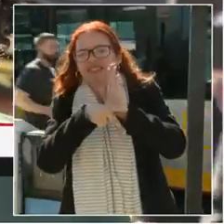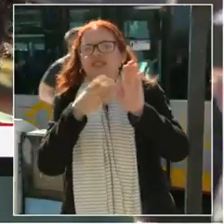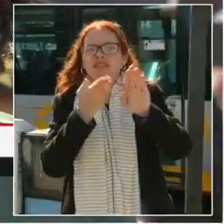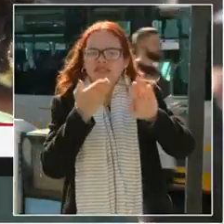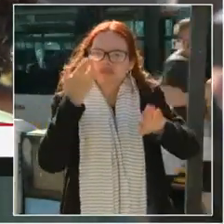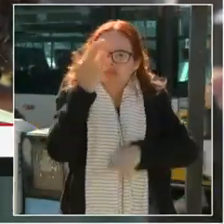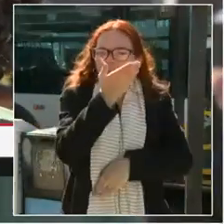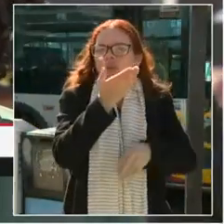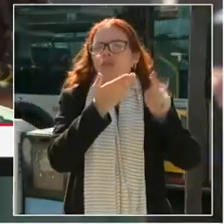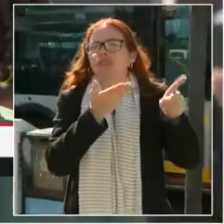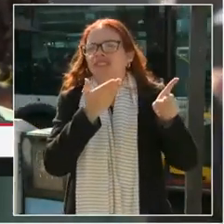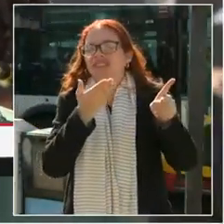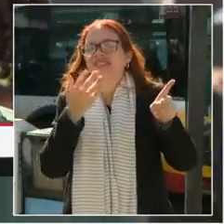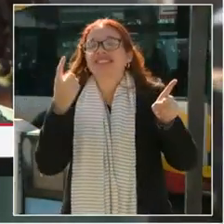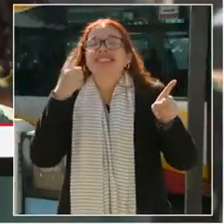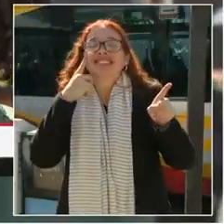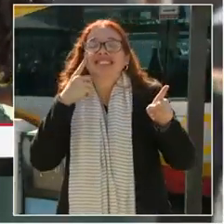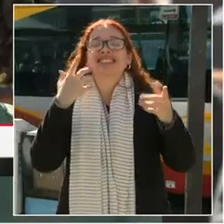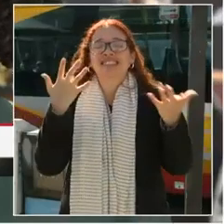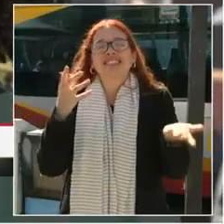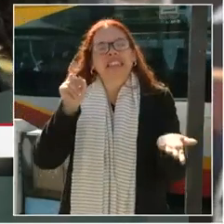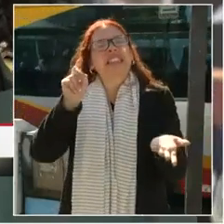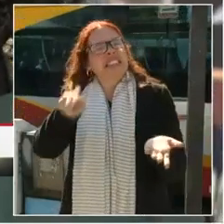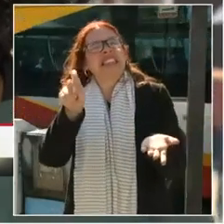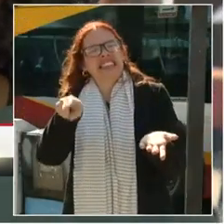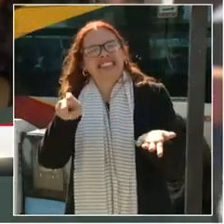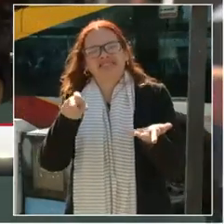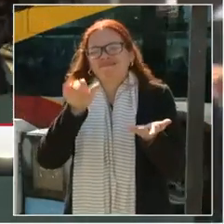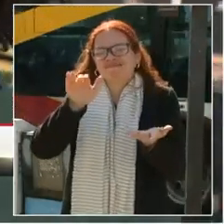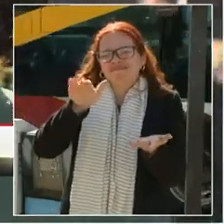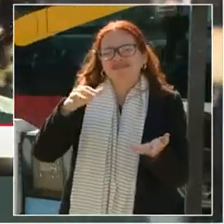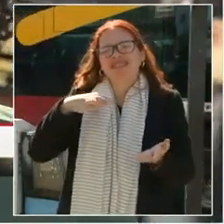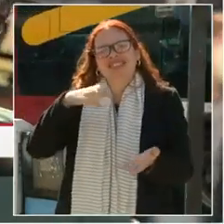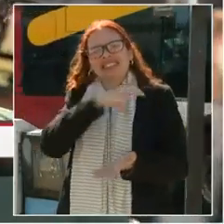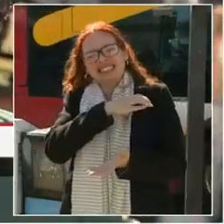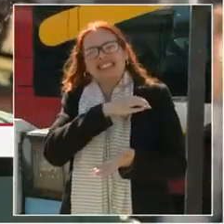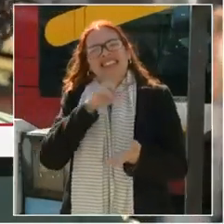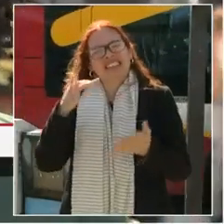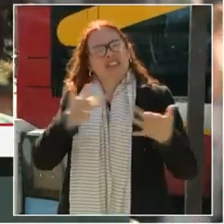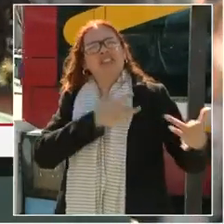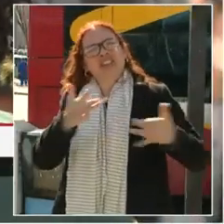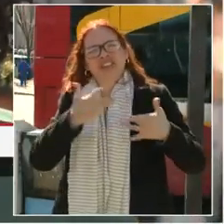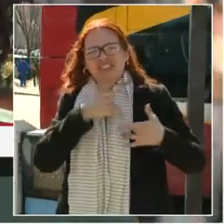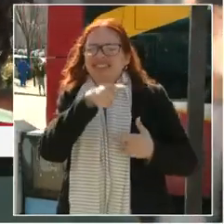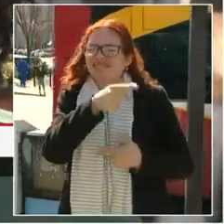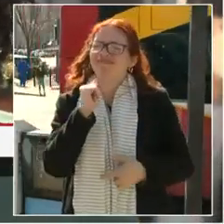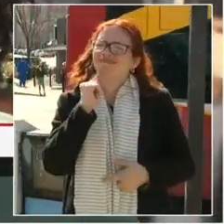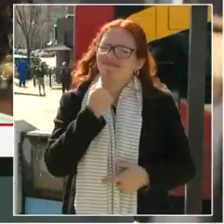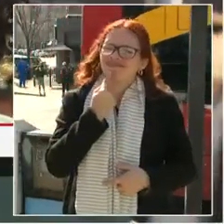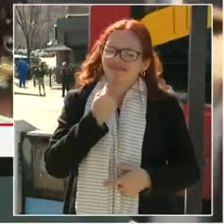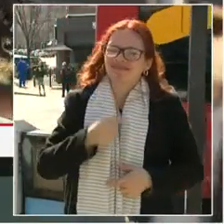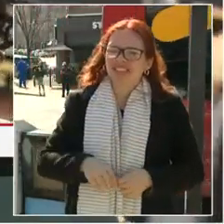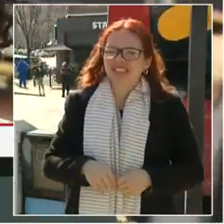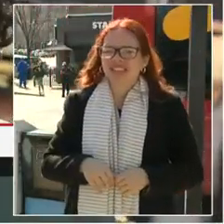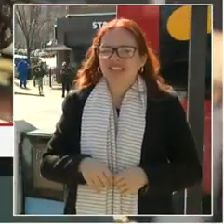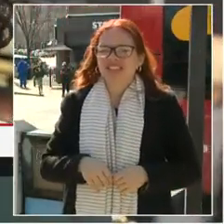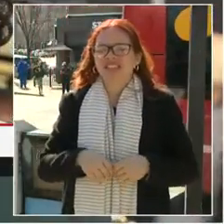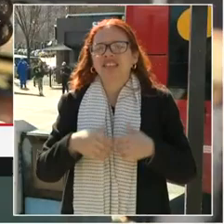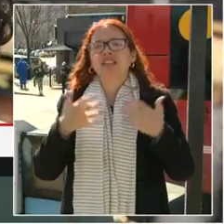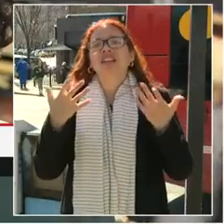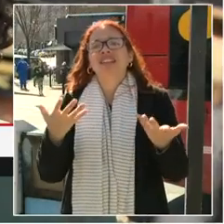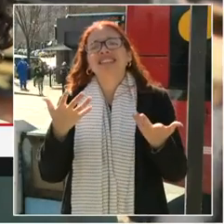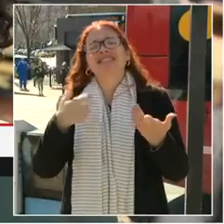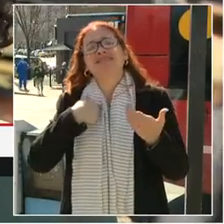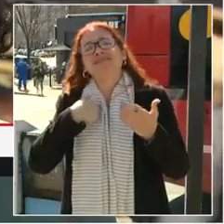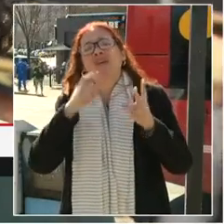think that we need the council to take urgent consideration at. I hope to be able to do that in the